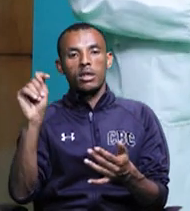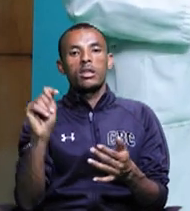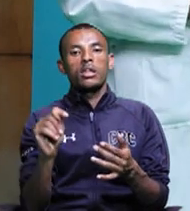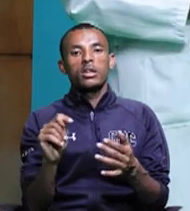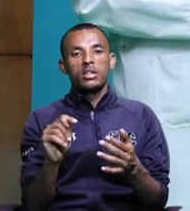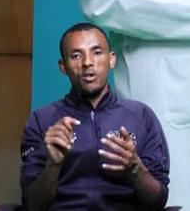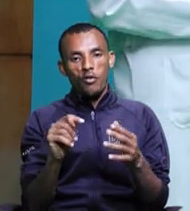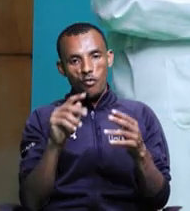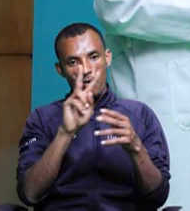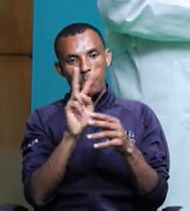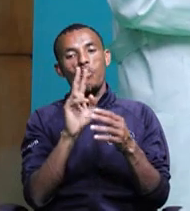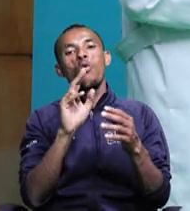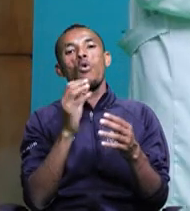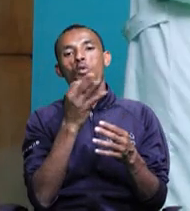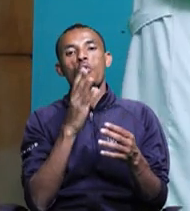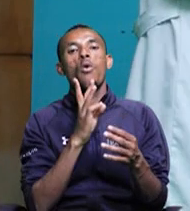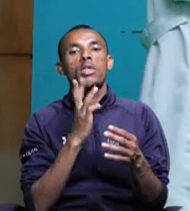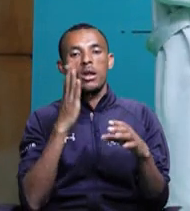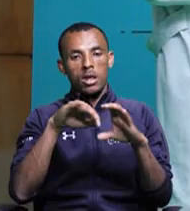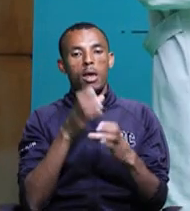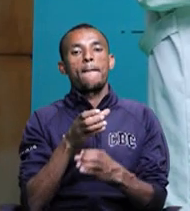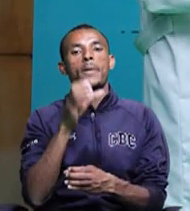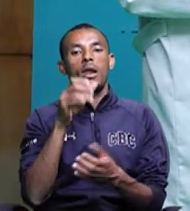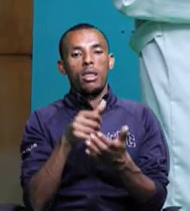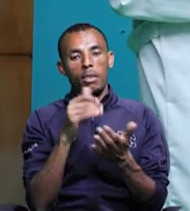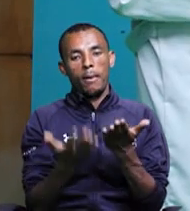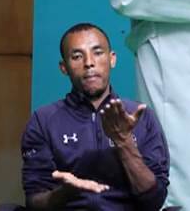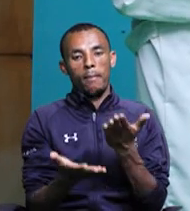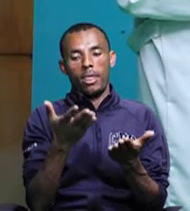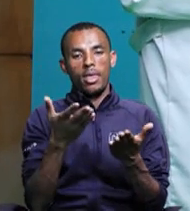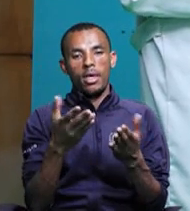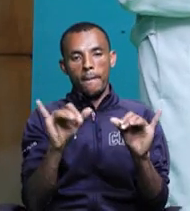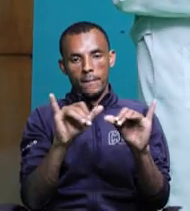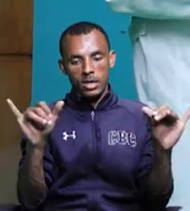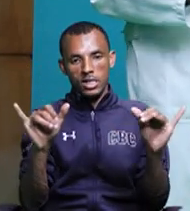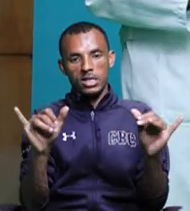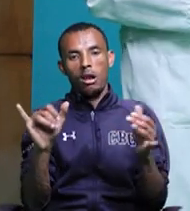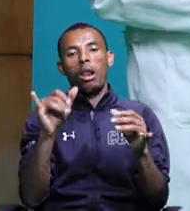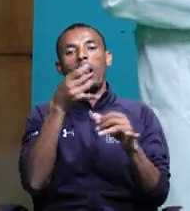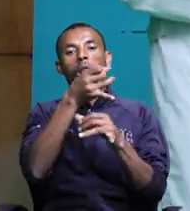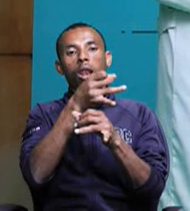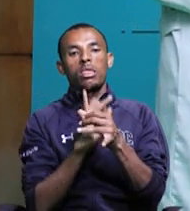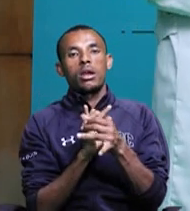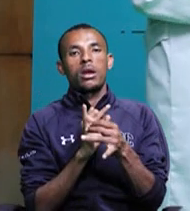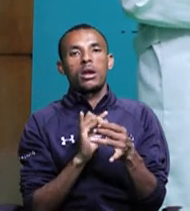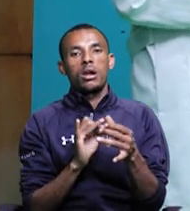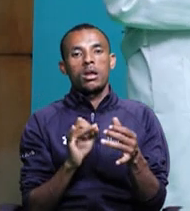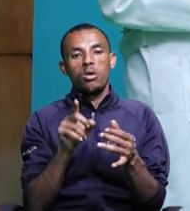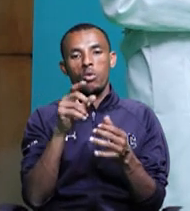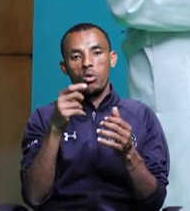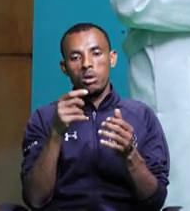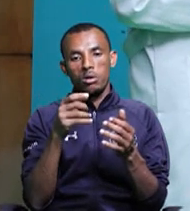barrel, it may be, we can measure it in terms of liters. You can have